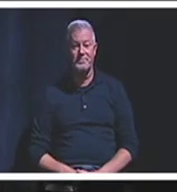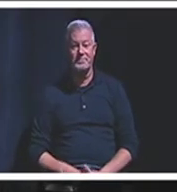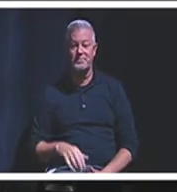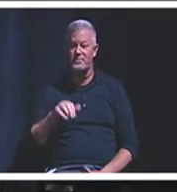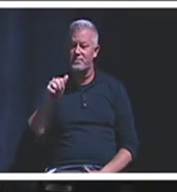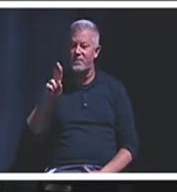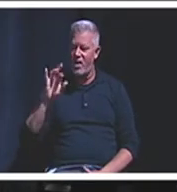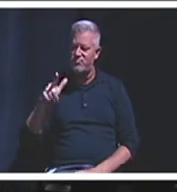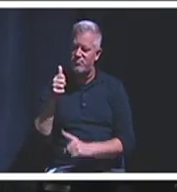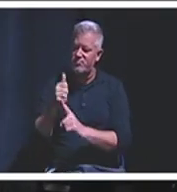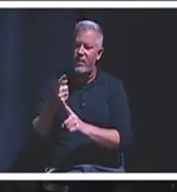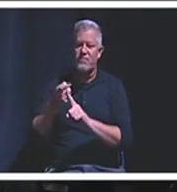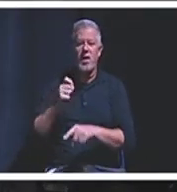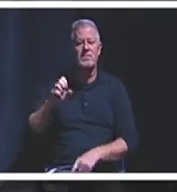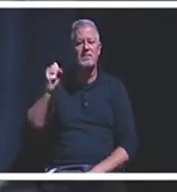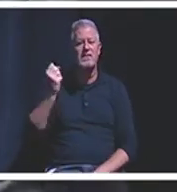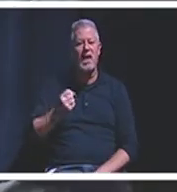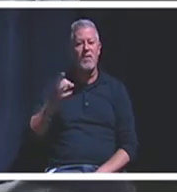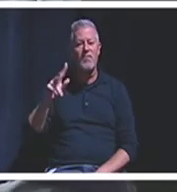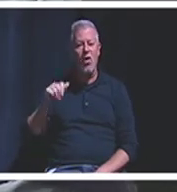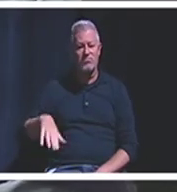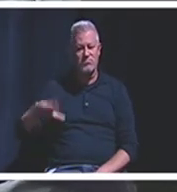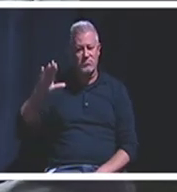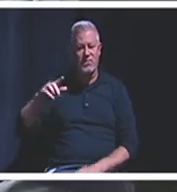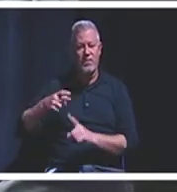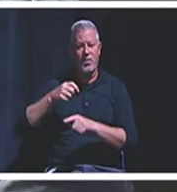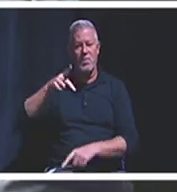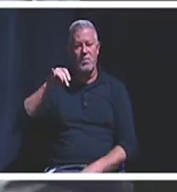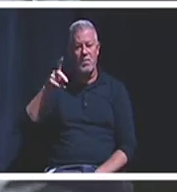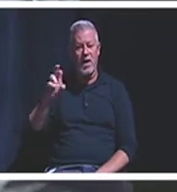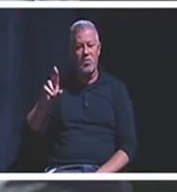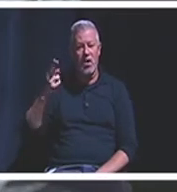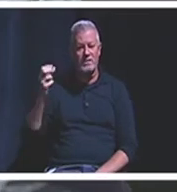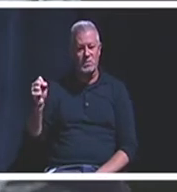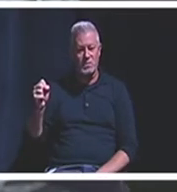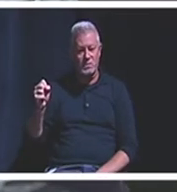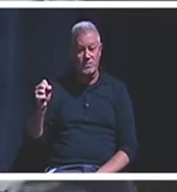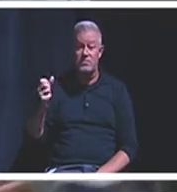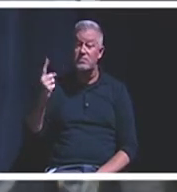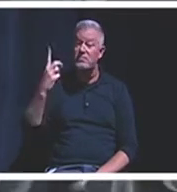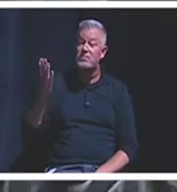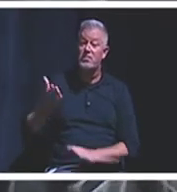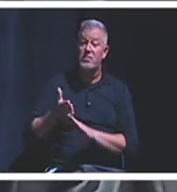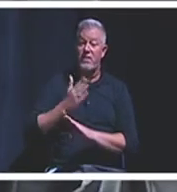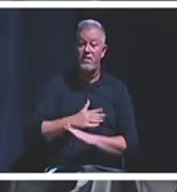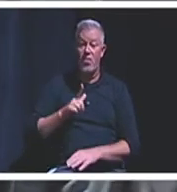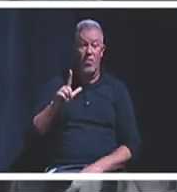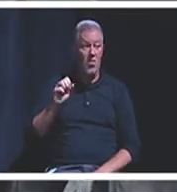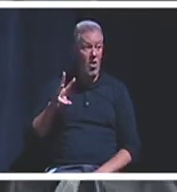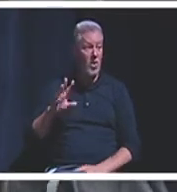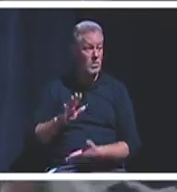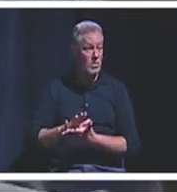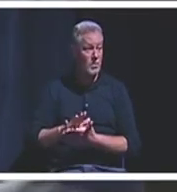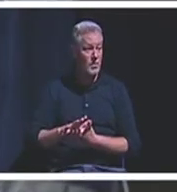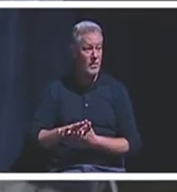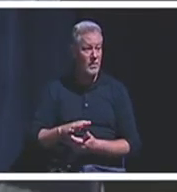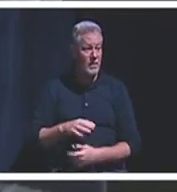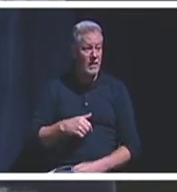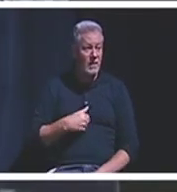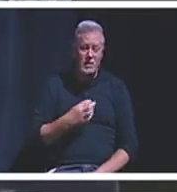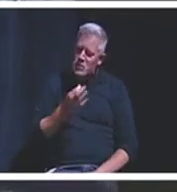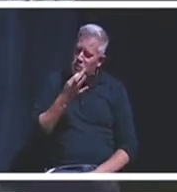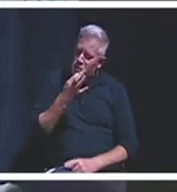Ariel is a South Florida native and a graduate of Piper High School. Prior to law school, soon.